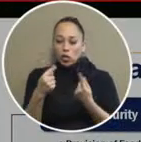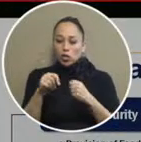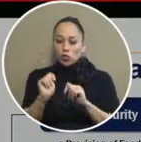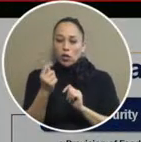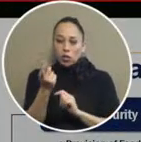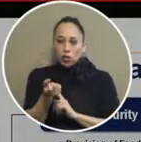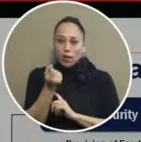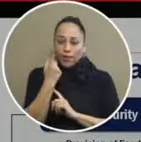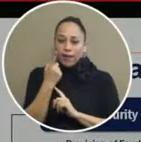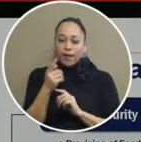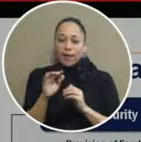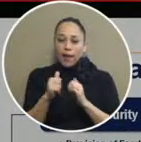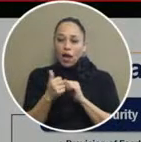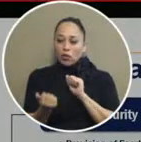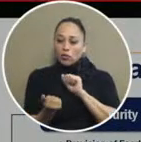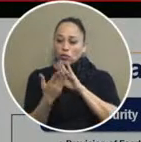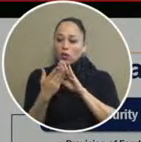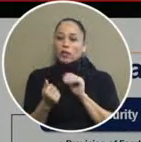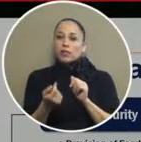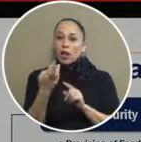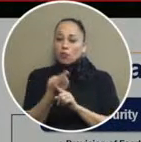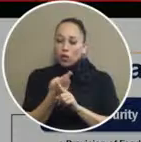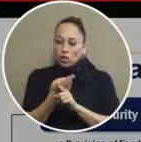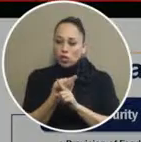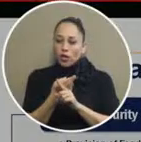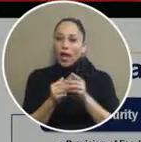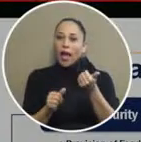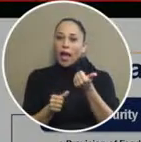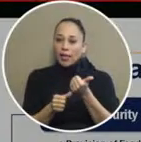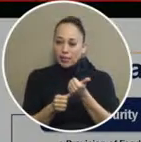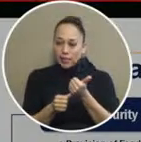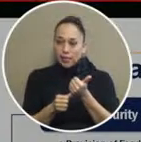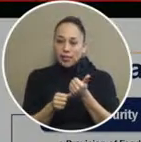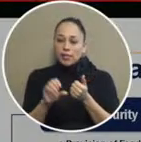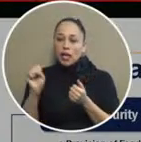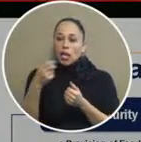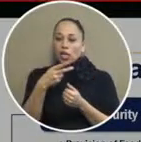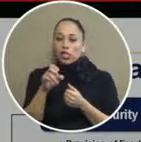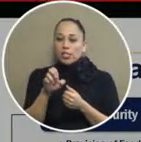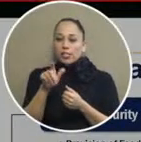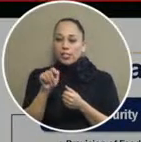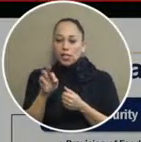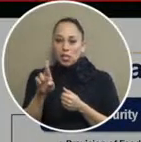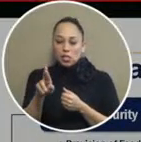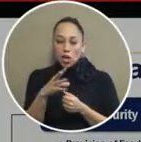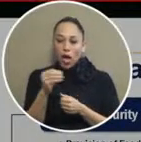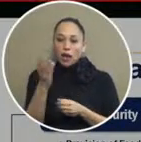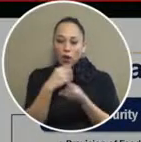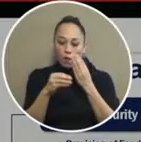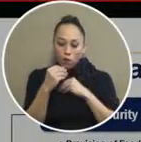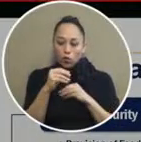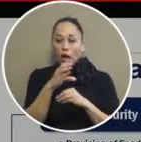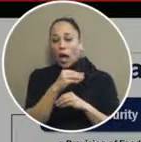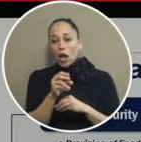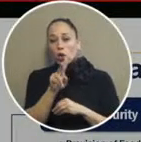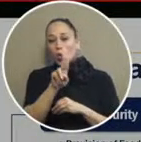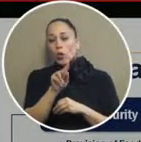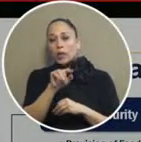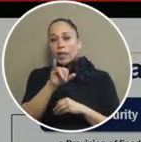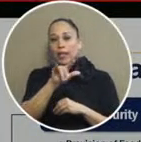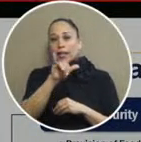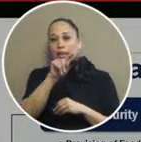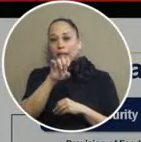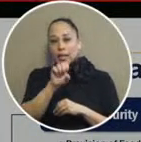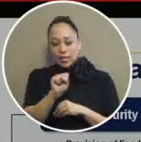understand how once we address rental assistance, how once we address shelter and food and utilities, there are still